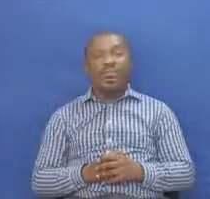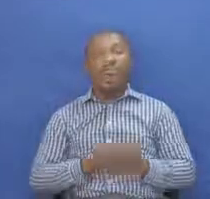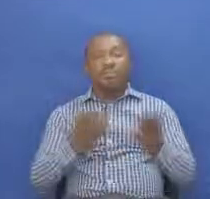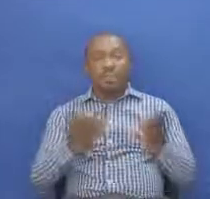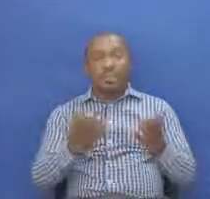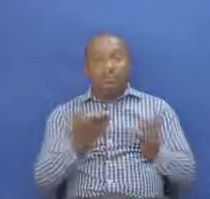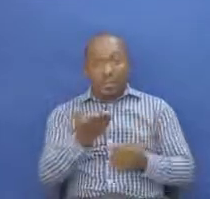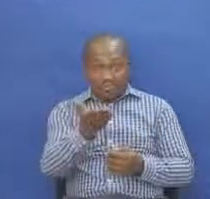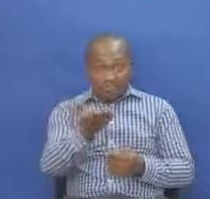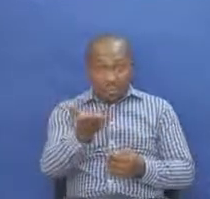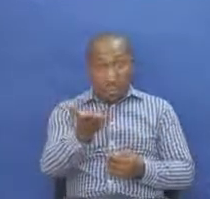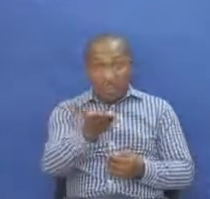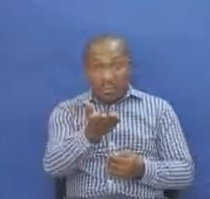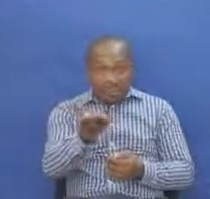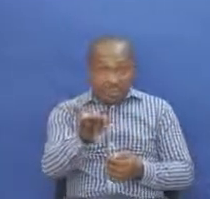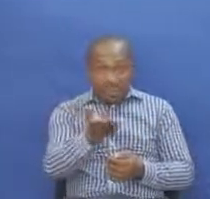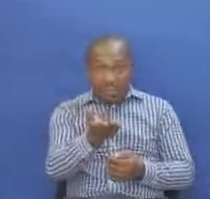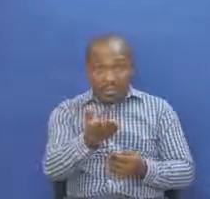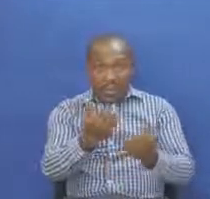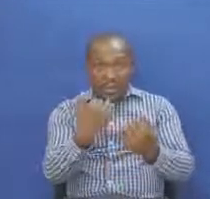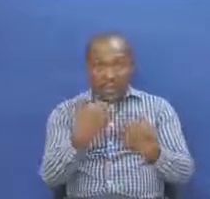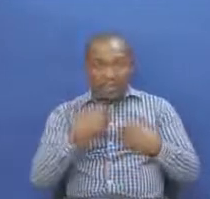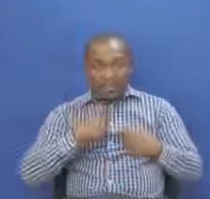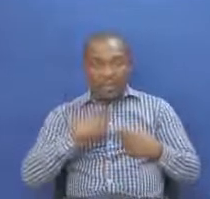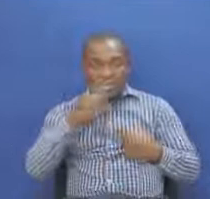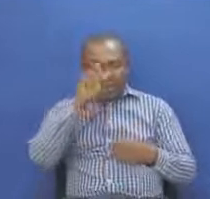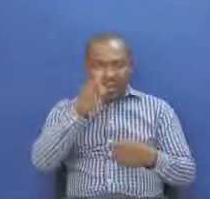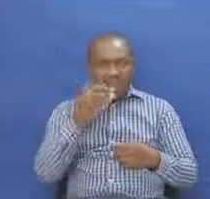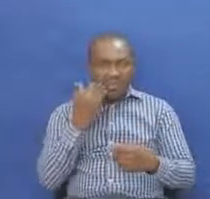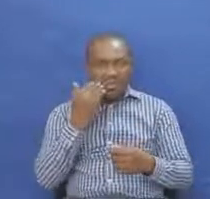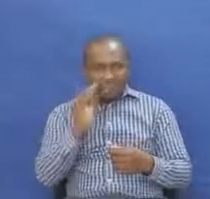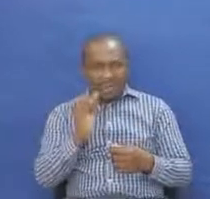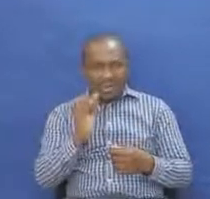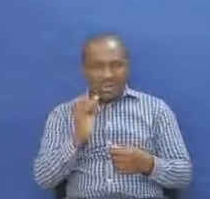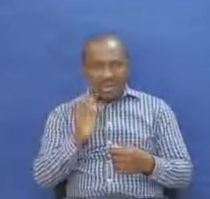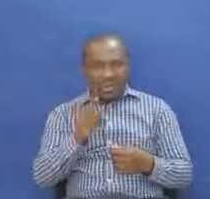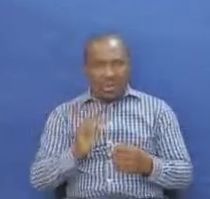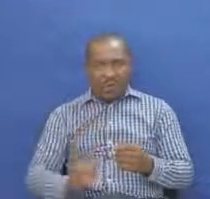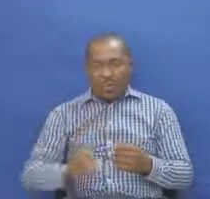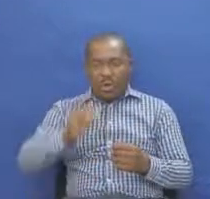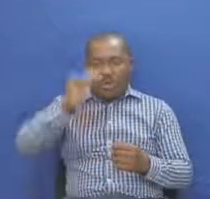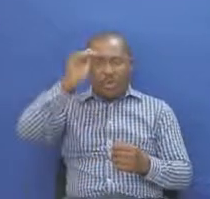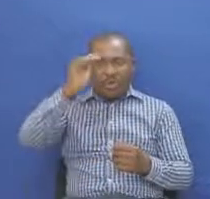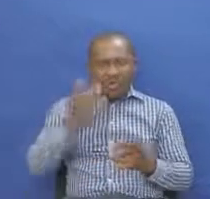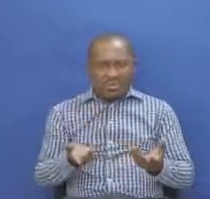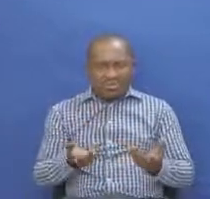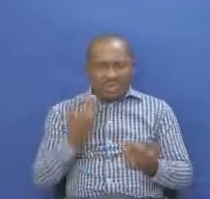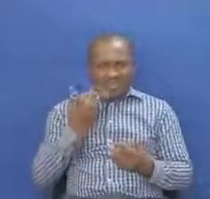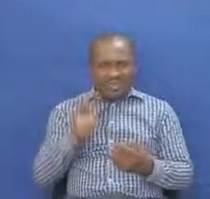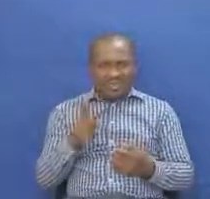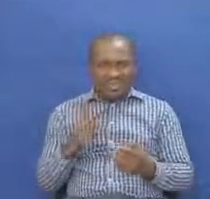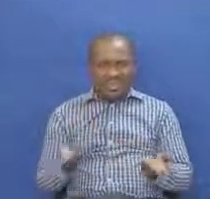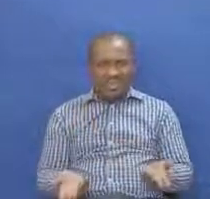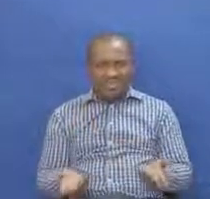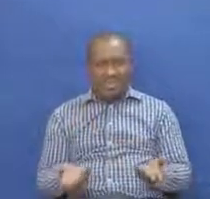Can someone tell me, what do you think as the importance of growth in living organisms? Because every living